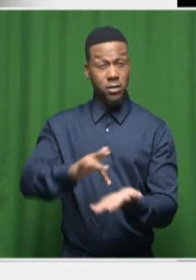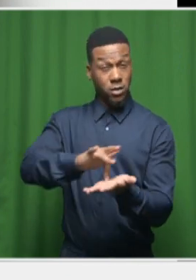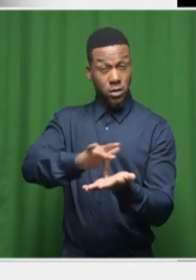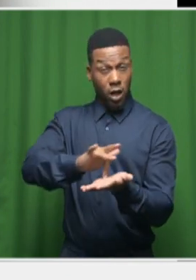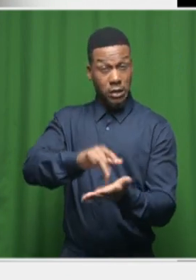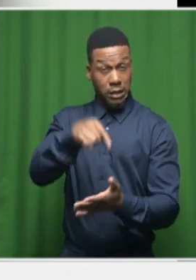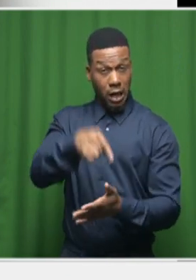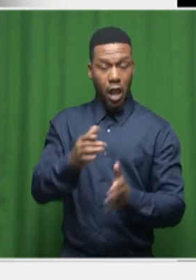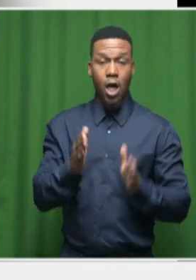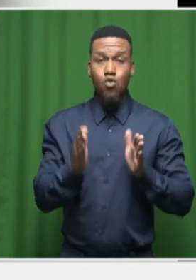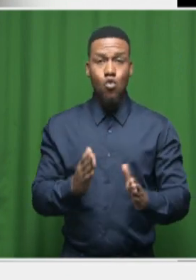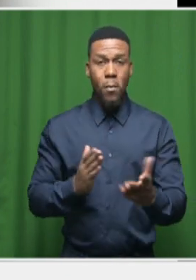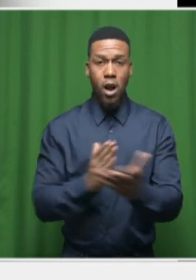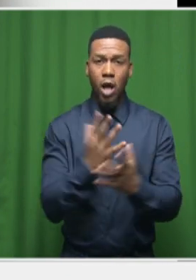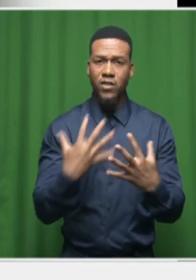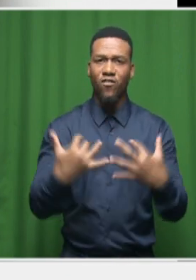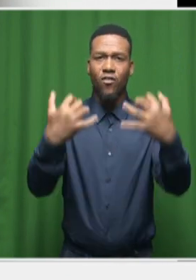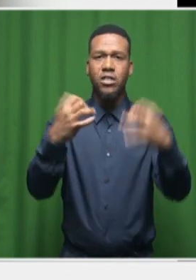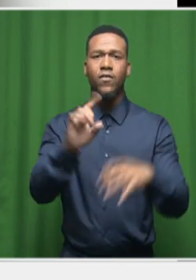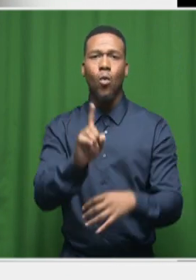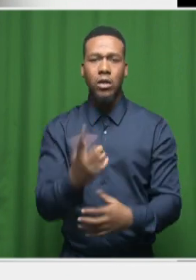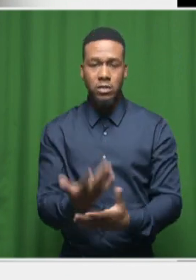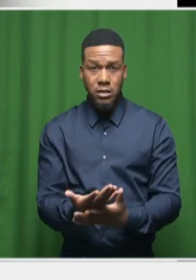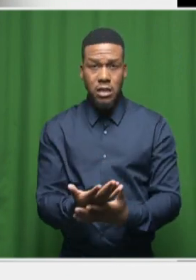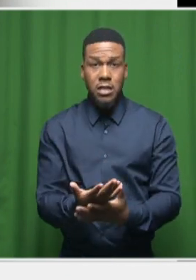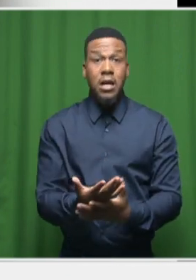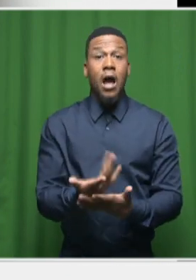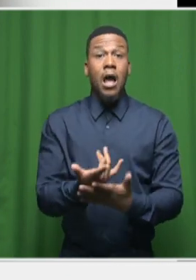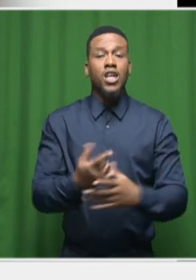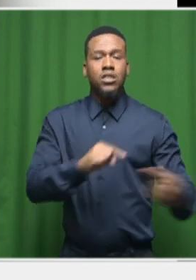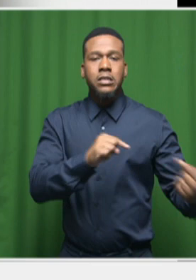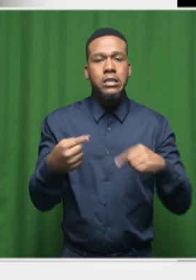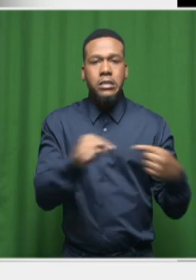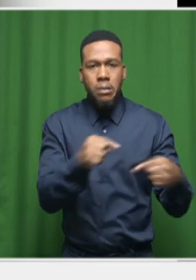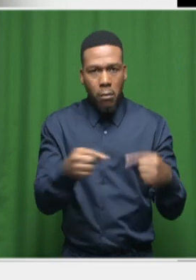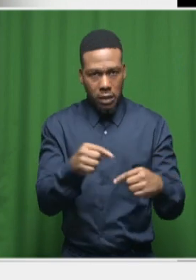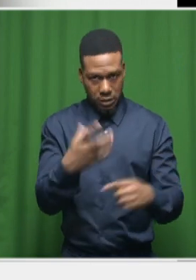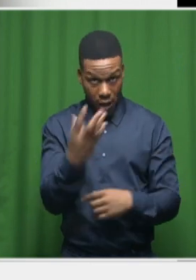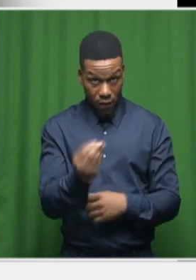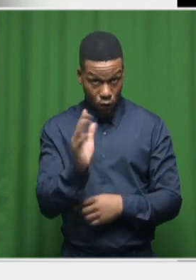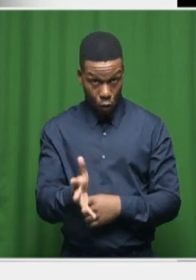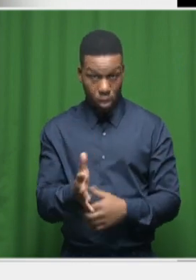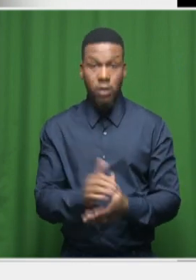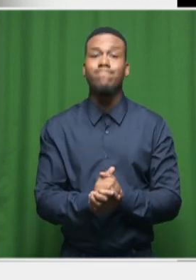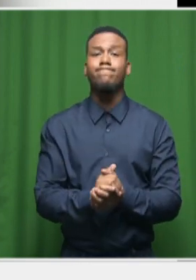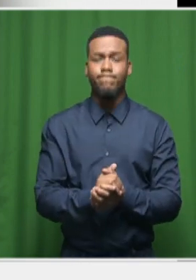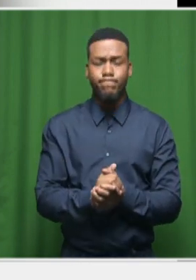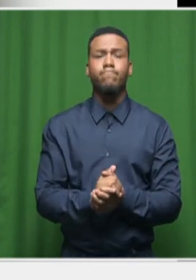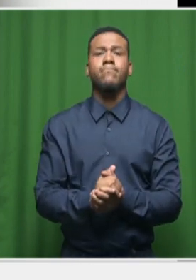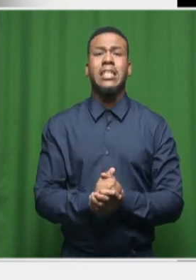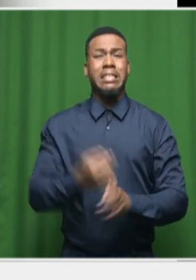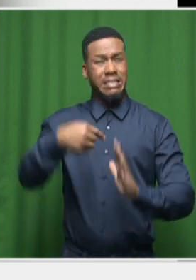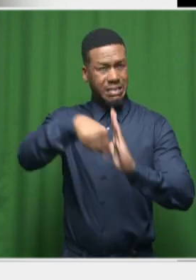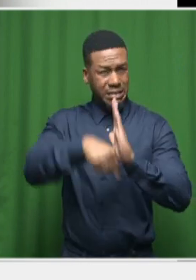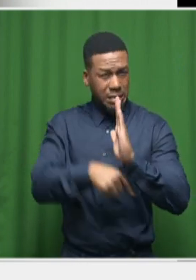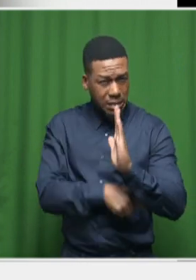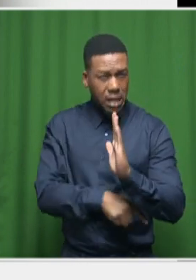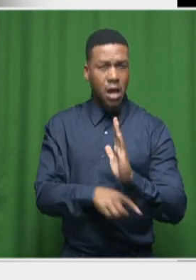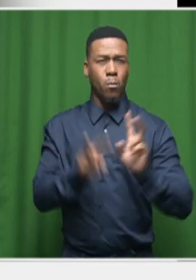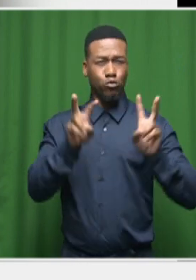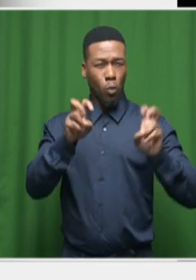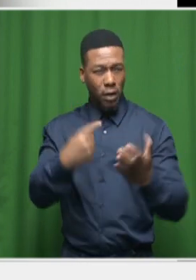Rights Festival is what we call our town hall debates. So these are the very big conversations. So while, like you say, we've